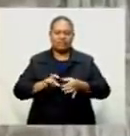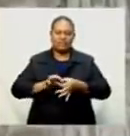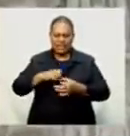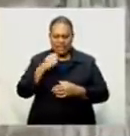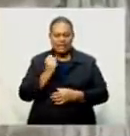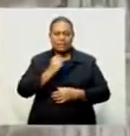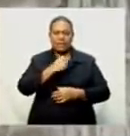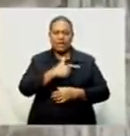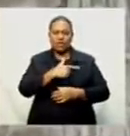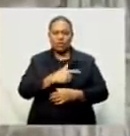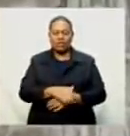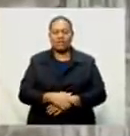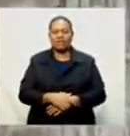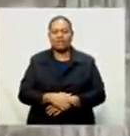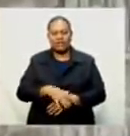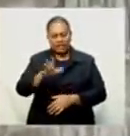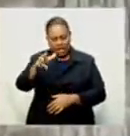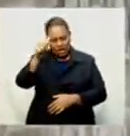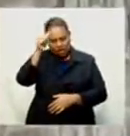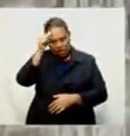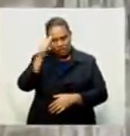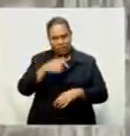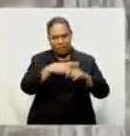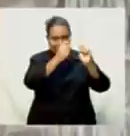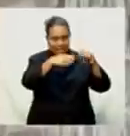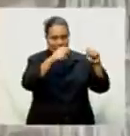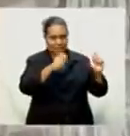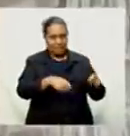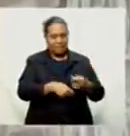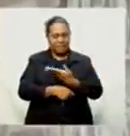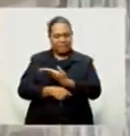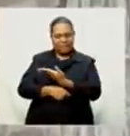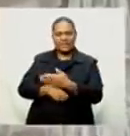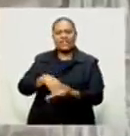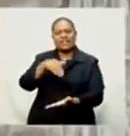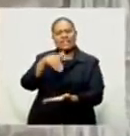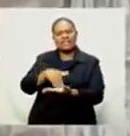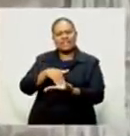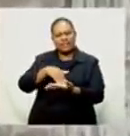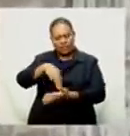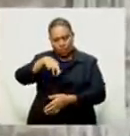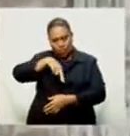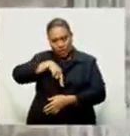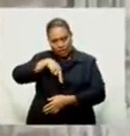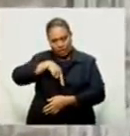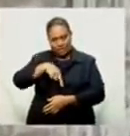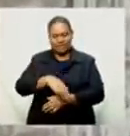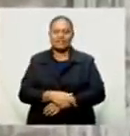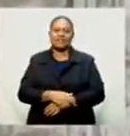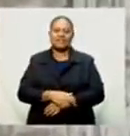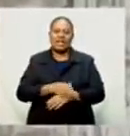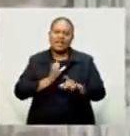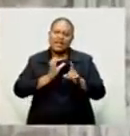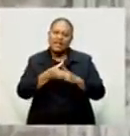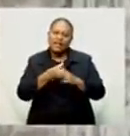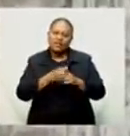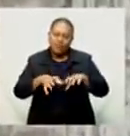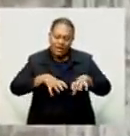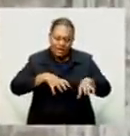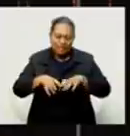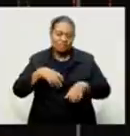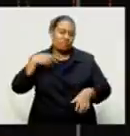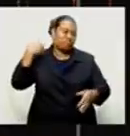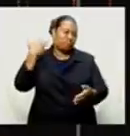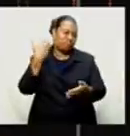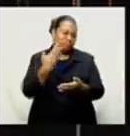spiritual knowledge from this temple. It was a center of our religious and cultural activity for a long